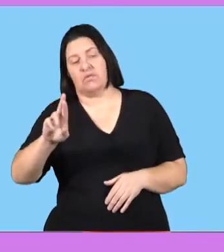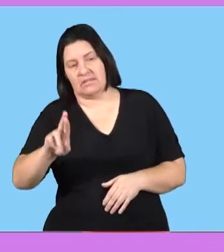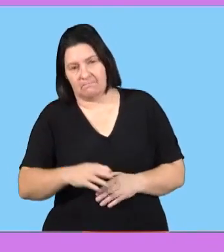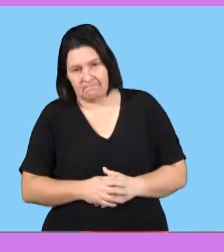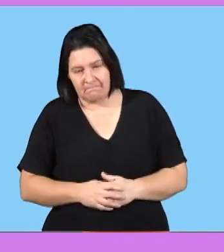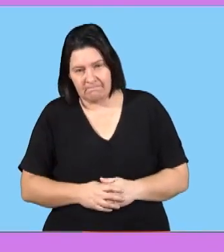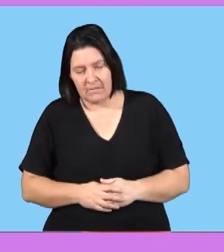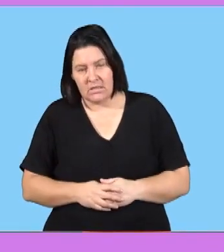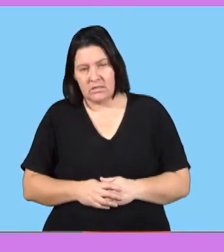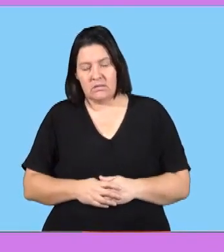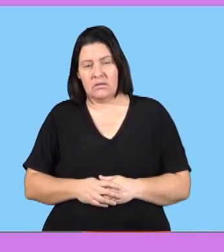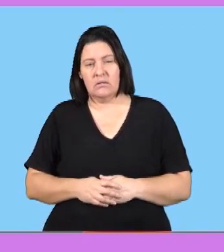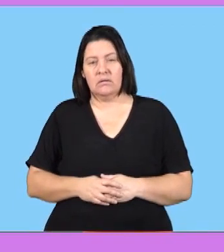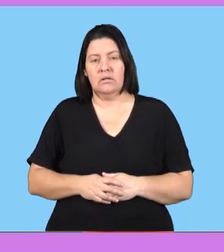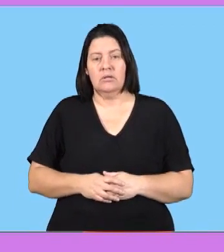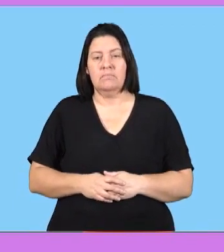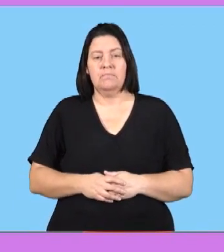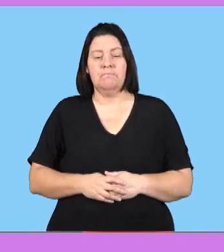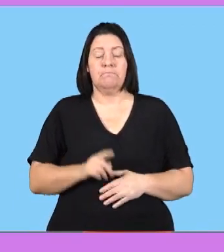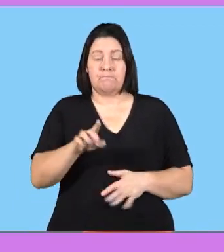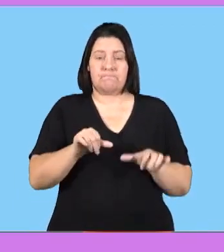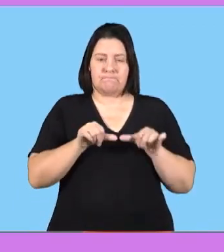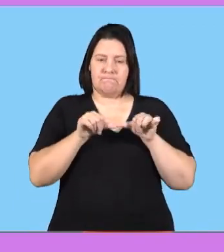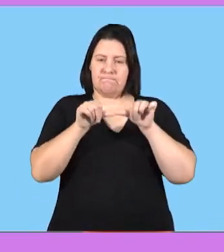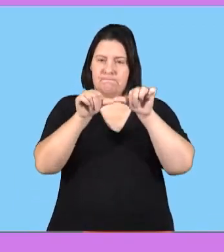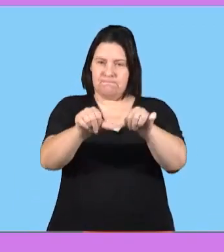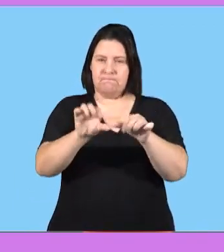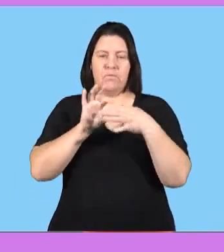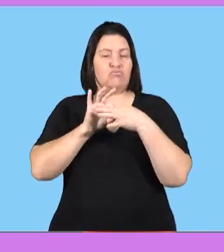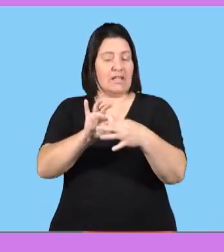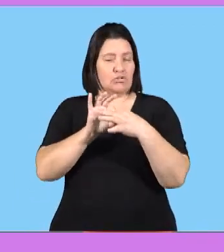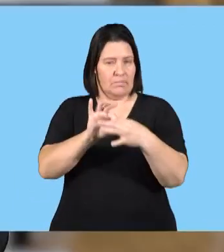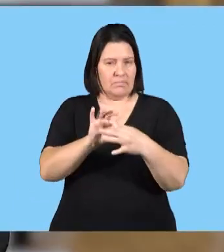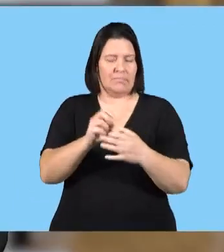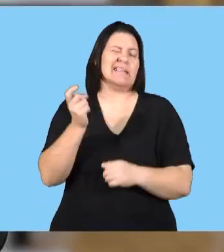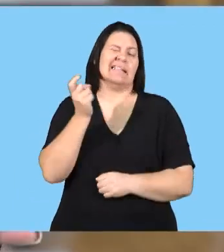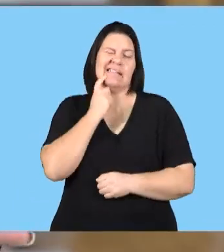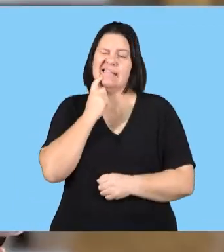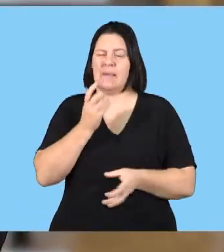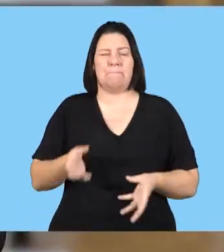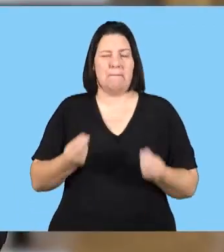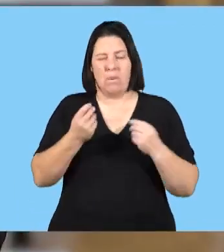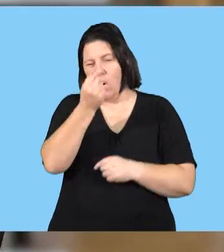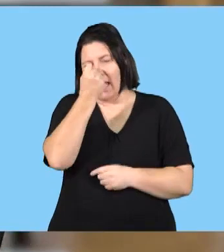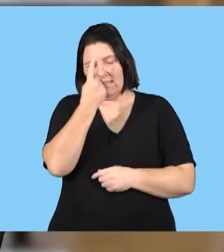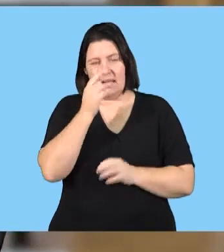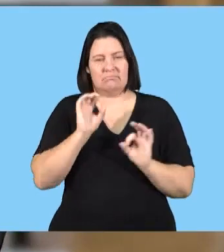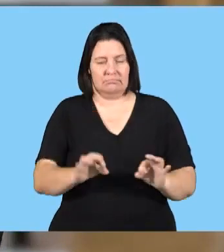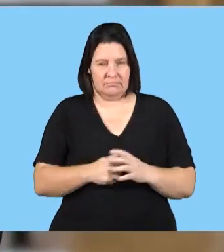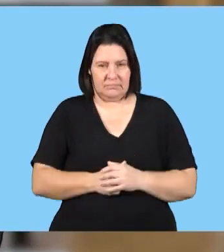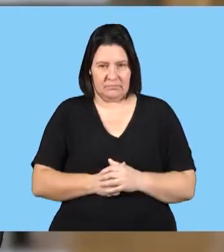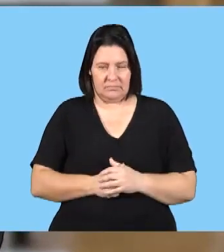25 rand. So I think with the constant relationship, it's easy, it's